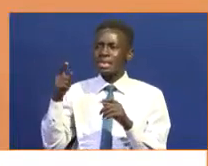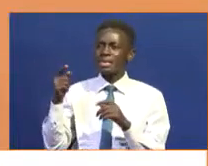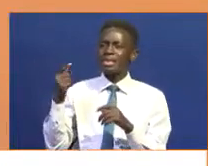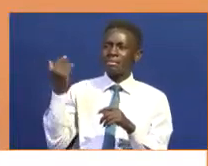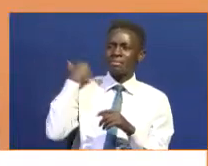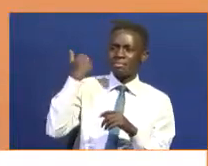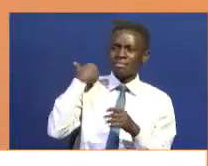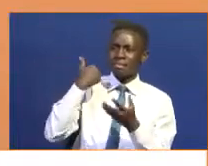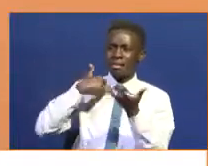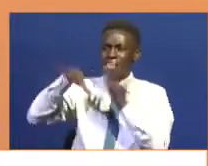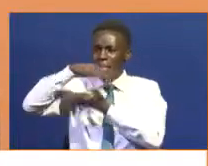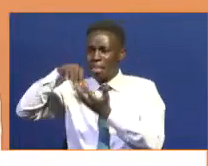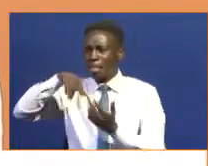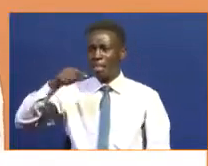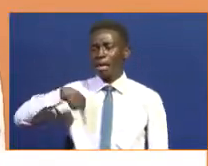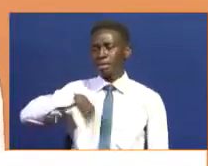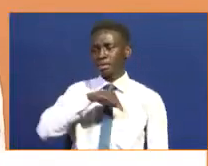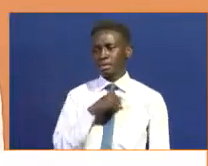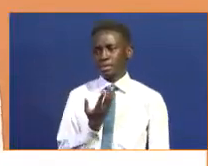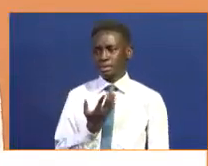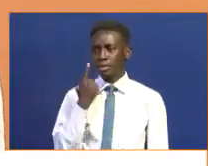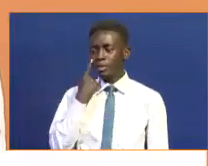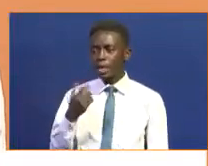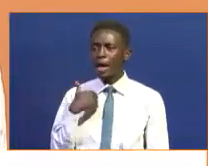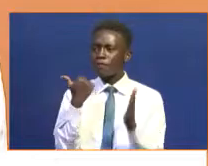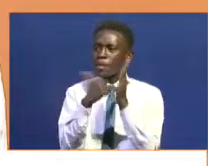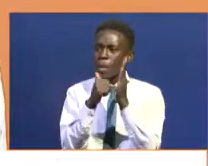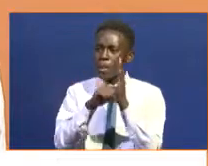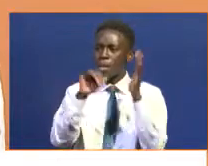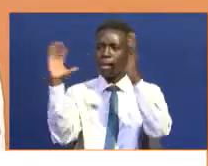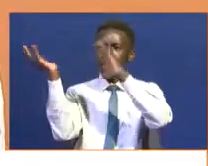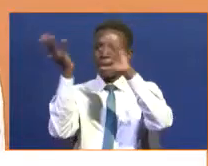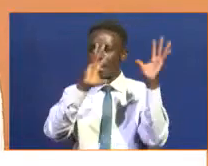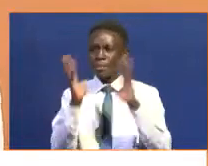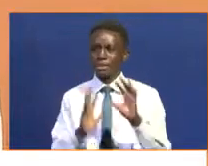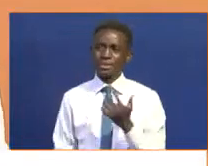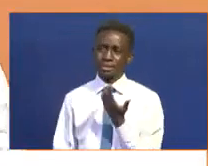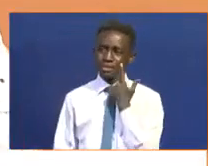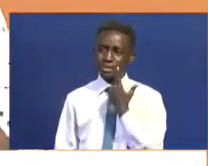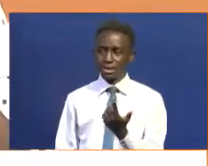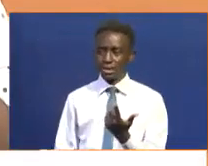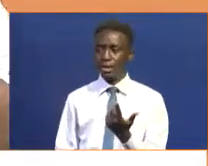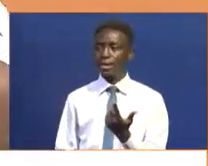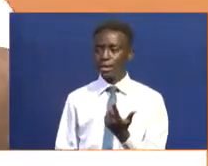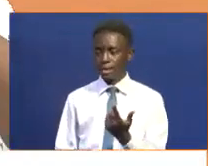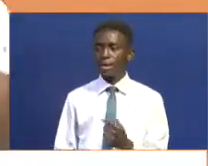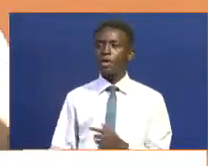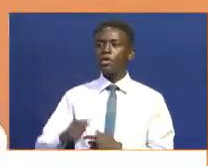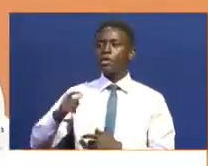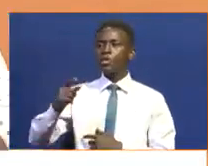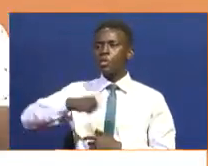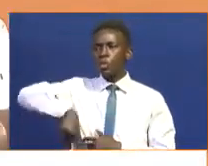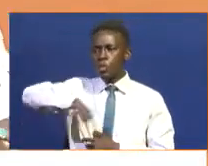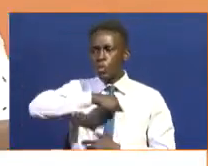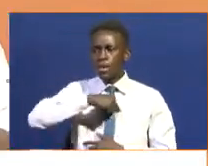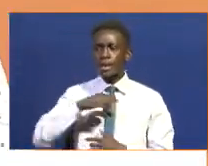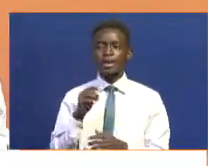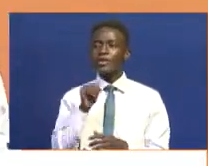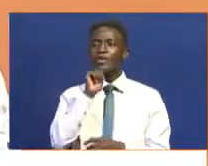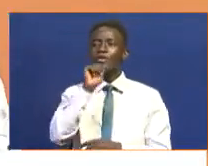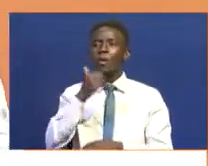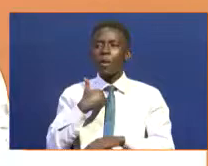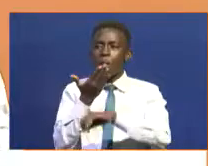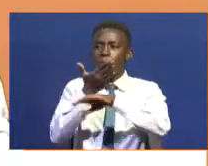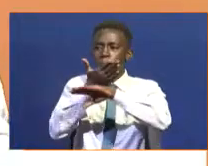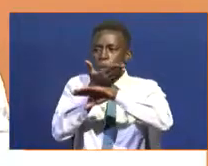mm-hmm. in a poly crisis as we speak. And we really need to have, you know, not to waste a lot of